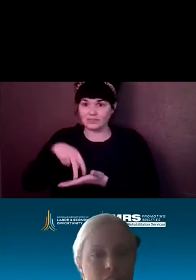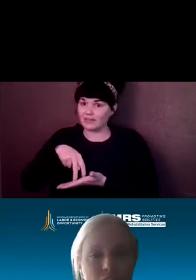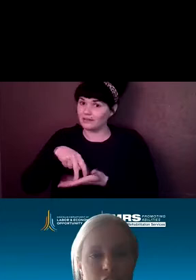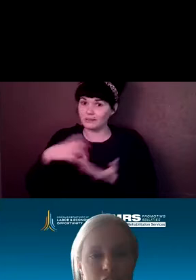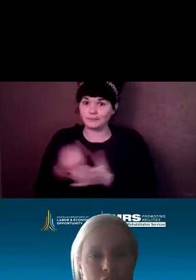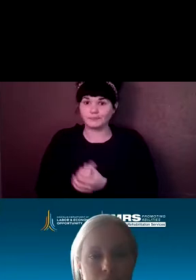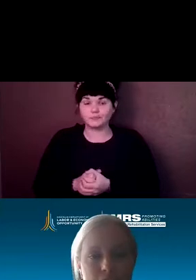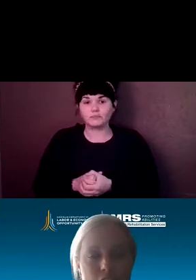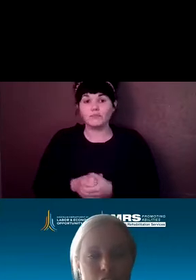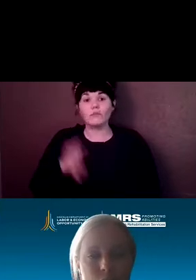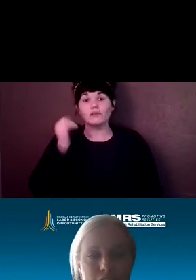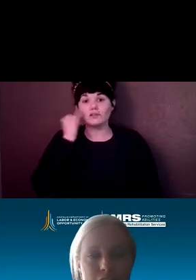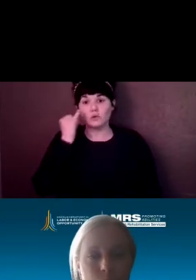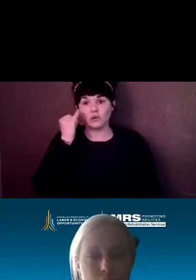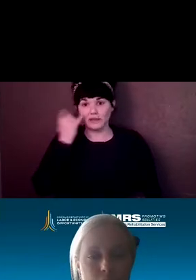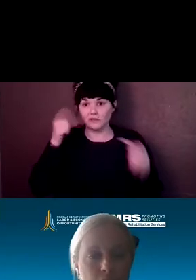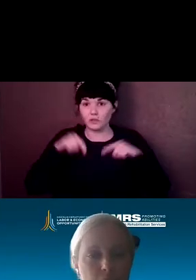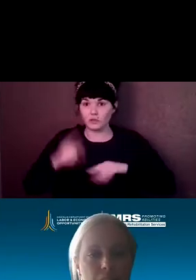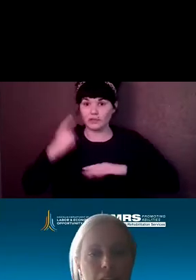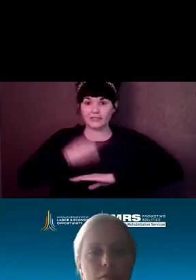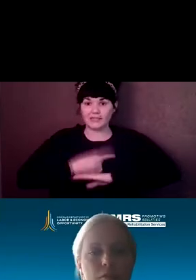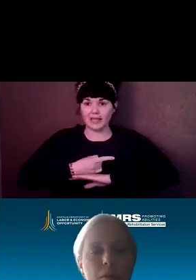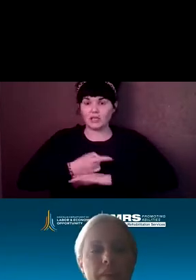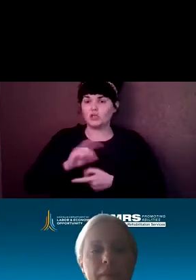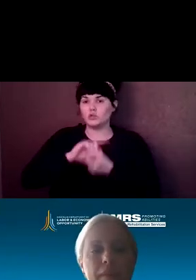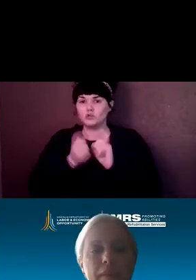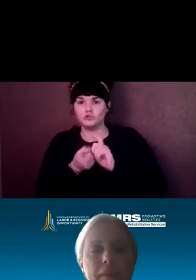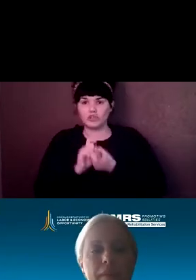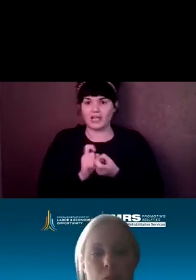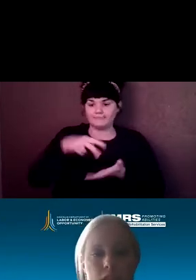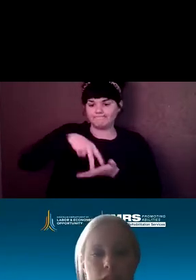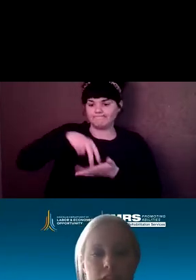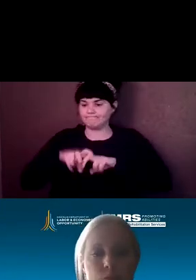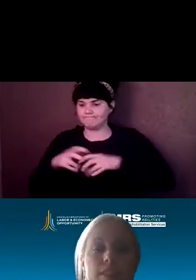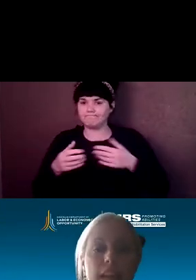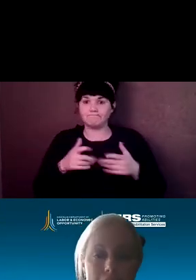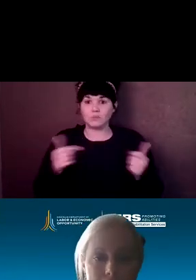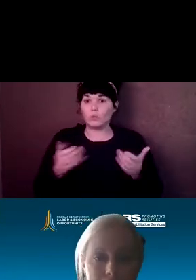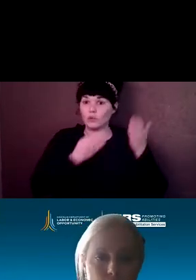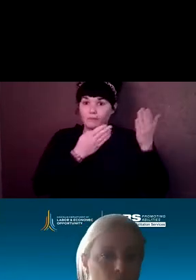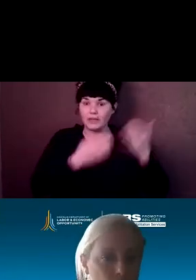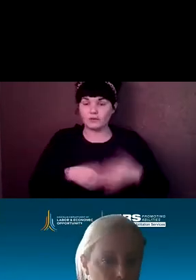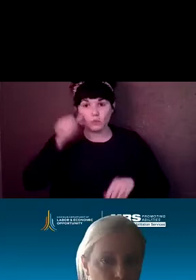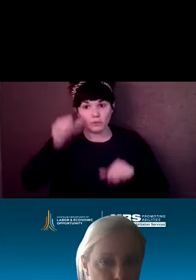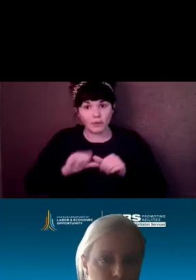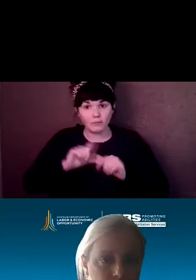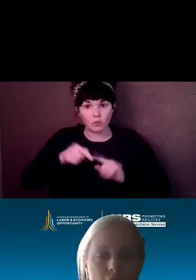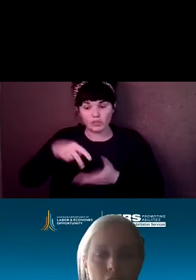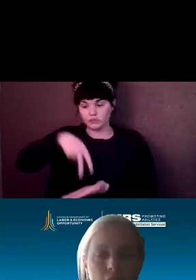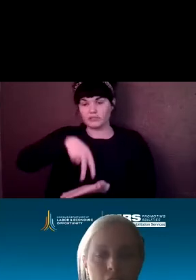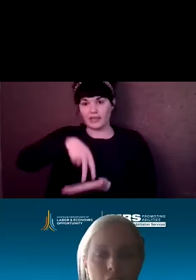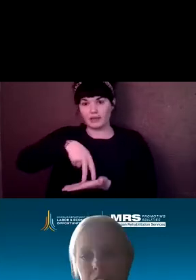to be changing positions throughout the day, and we do recommend that, remember that the height of your work surface when standing should also